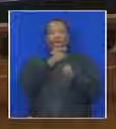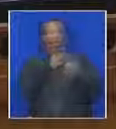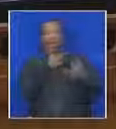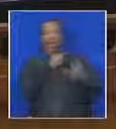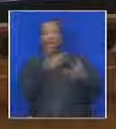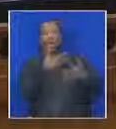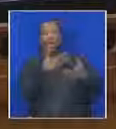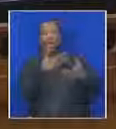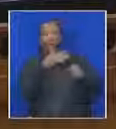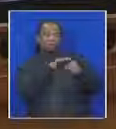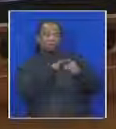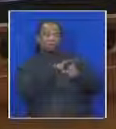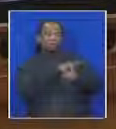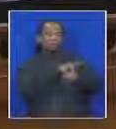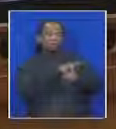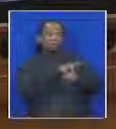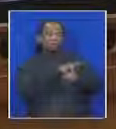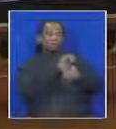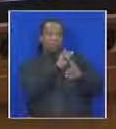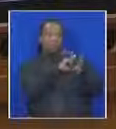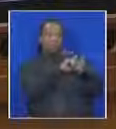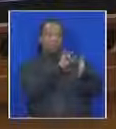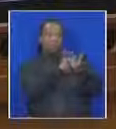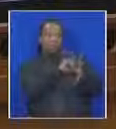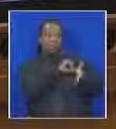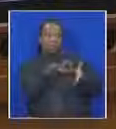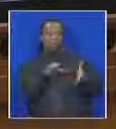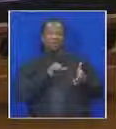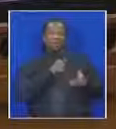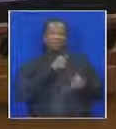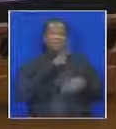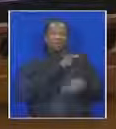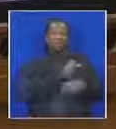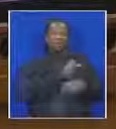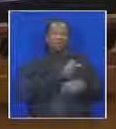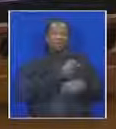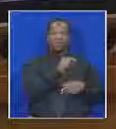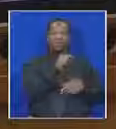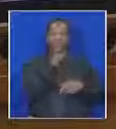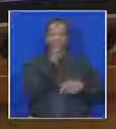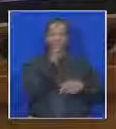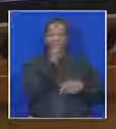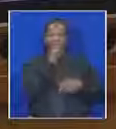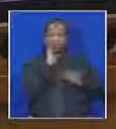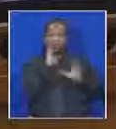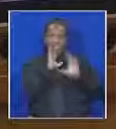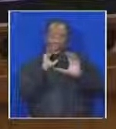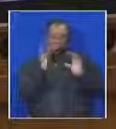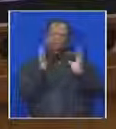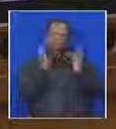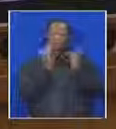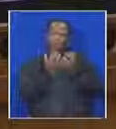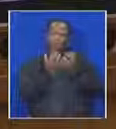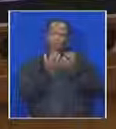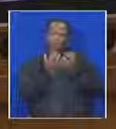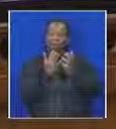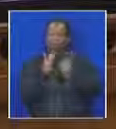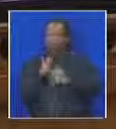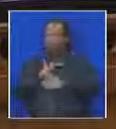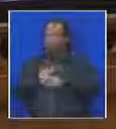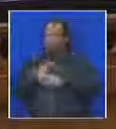leader? This crisis is only equal to the collective conscience of all the citizens. In